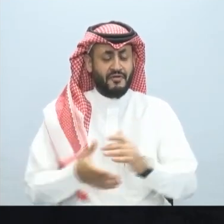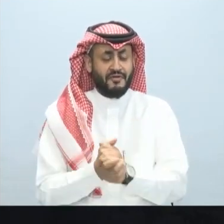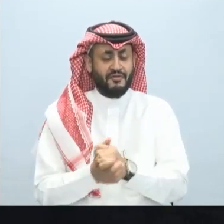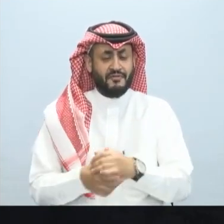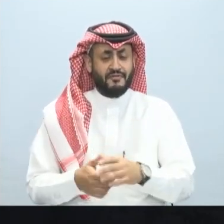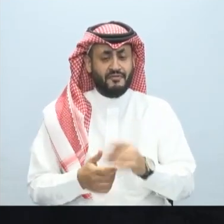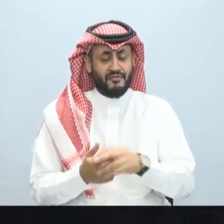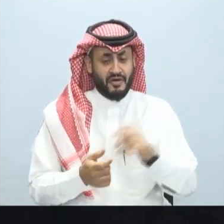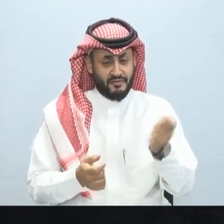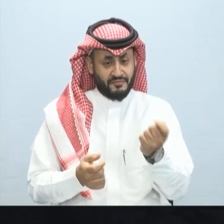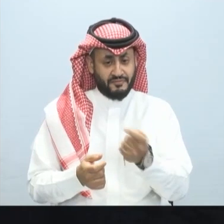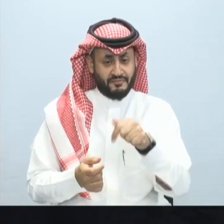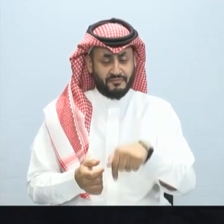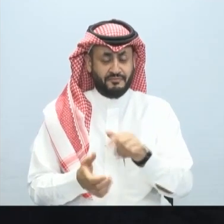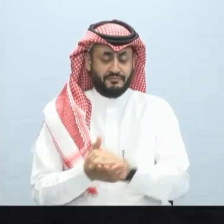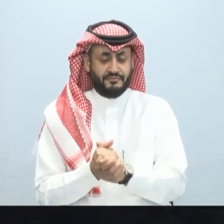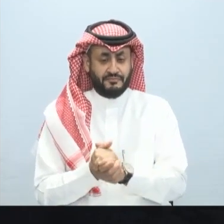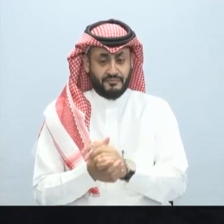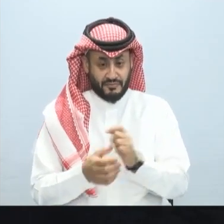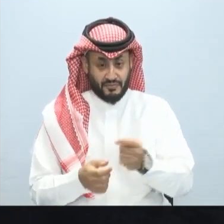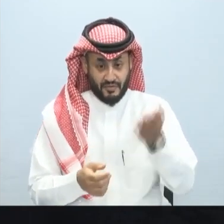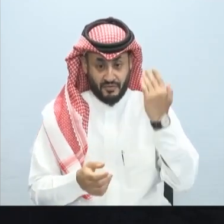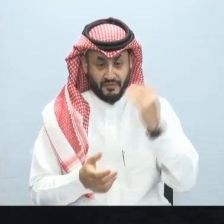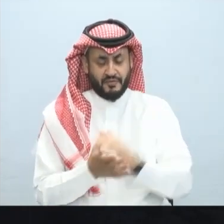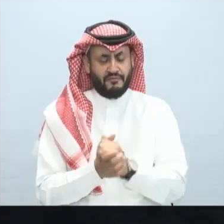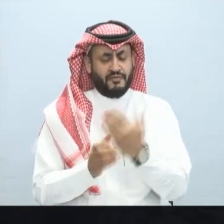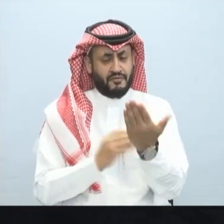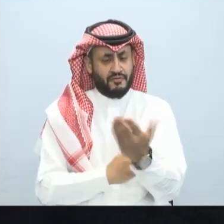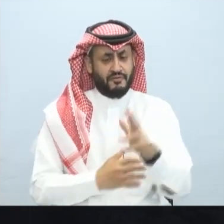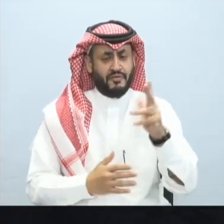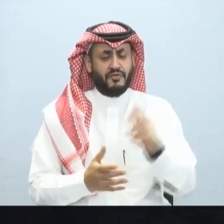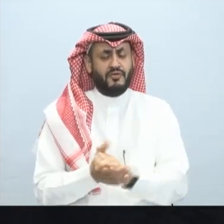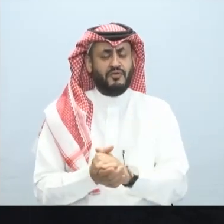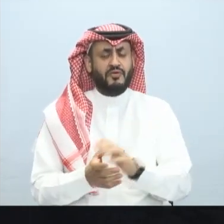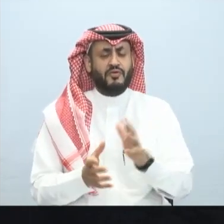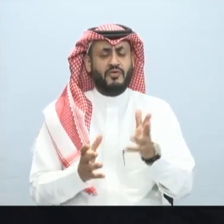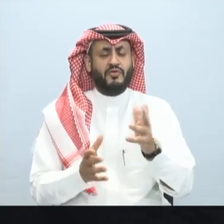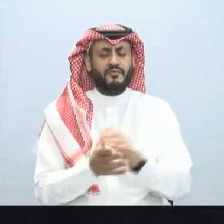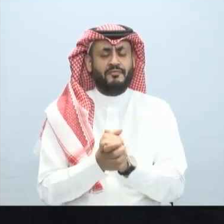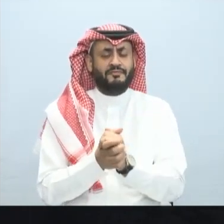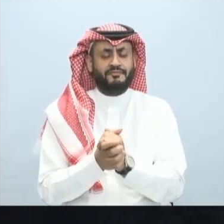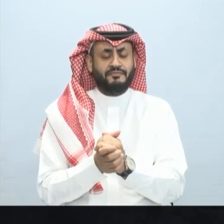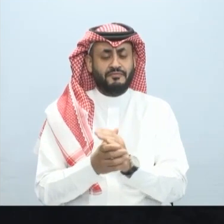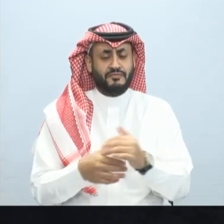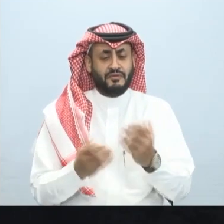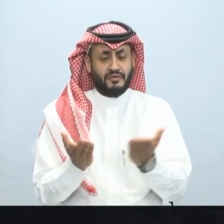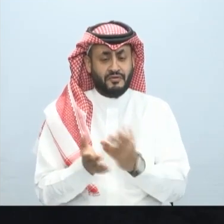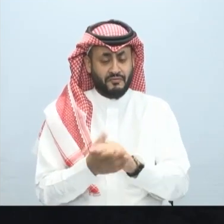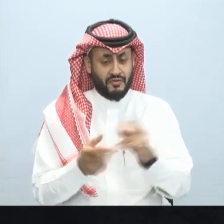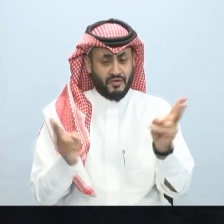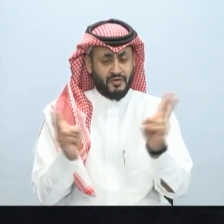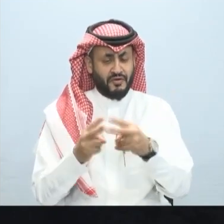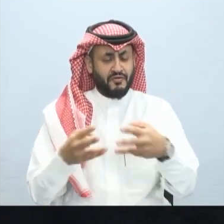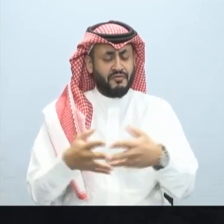the writing lesson. Now, I hope that you did well. You presented new ideas to your class and you shared